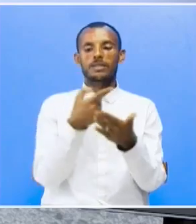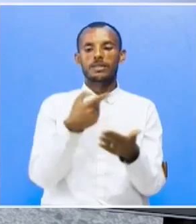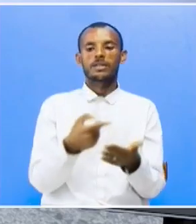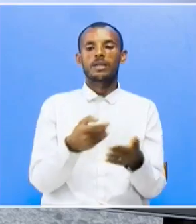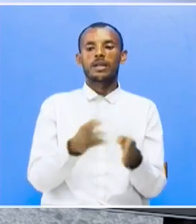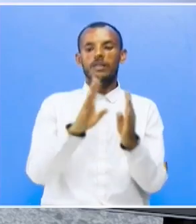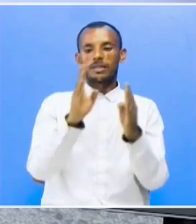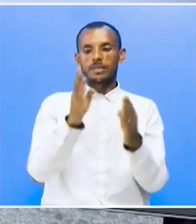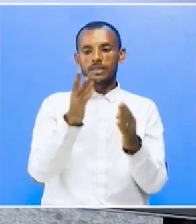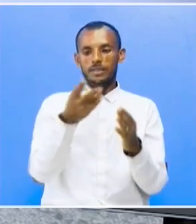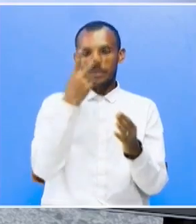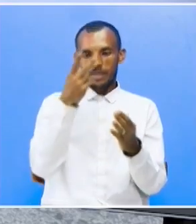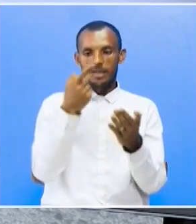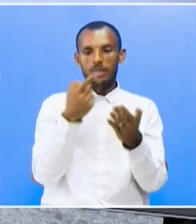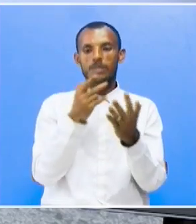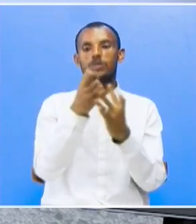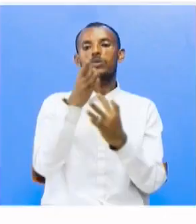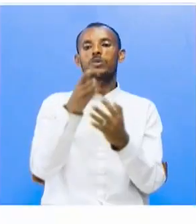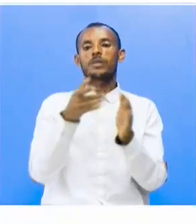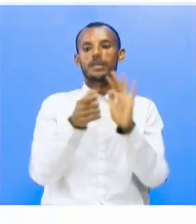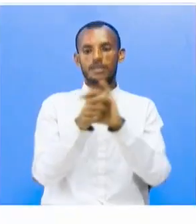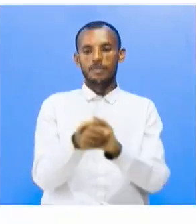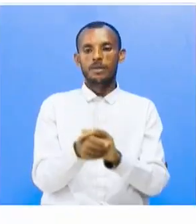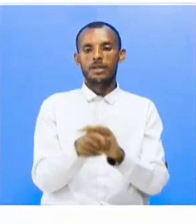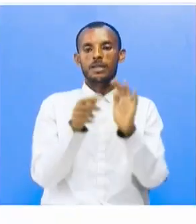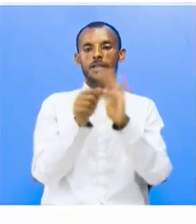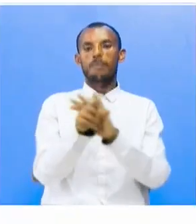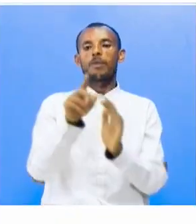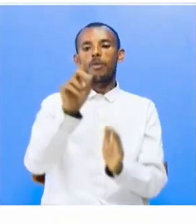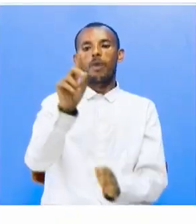through example. Example 1.